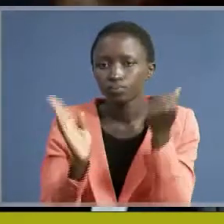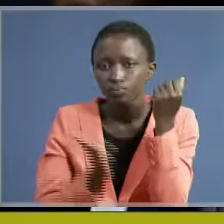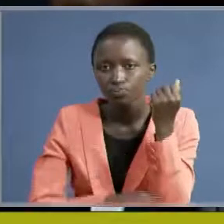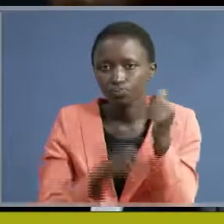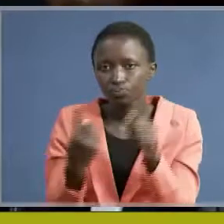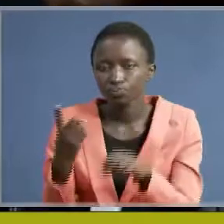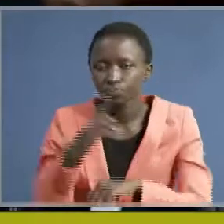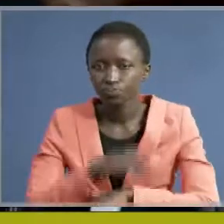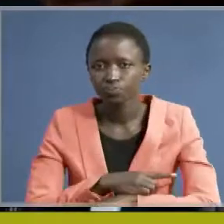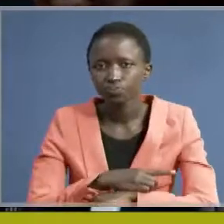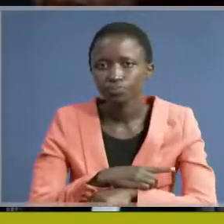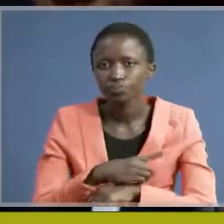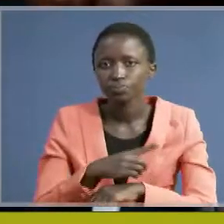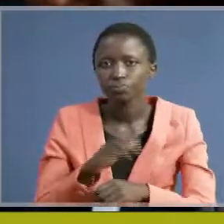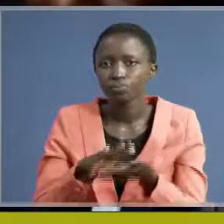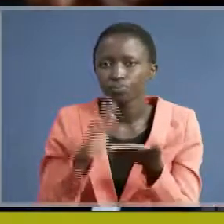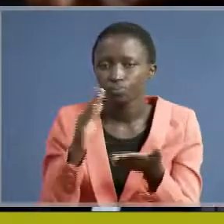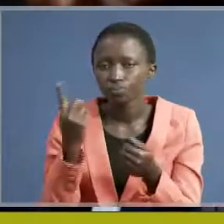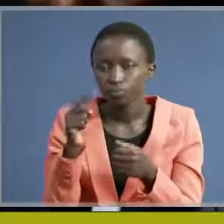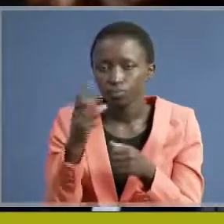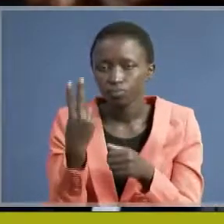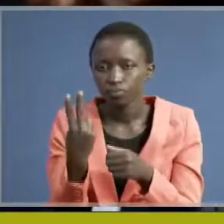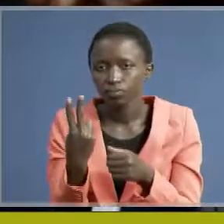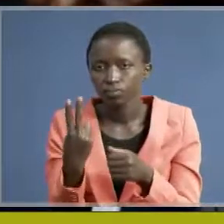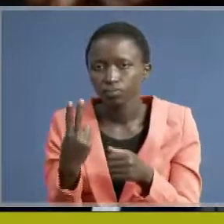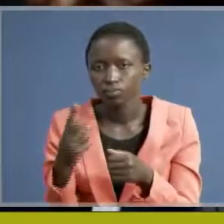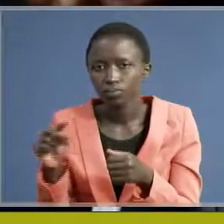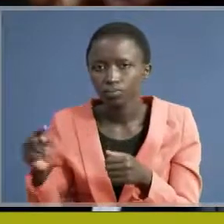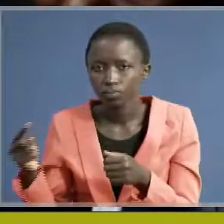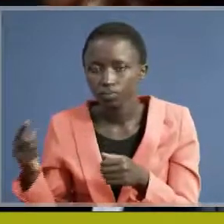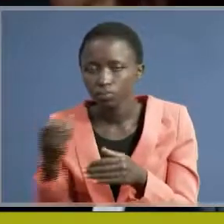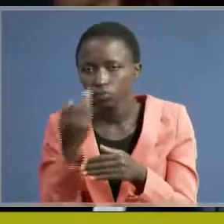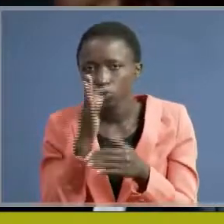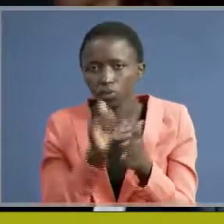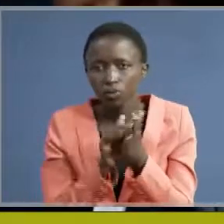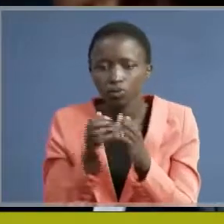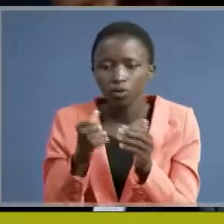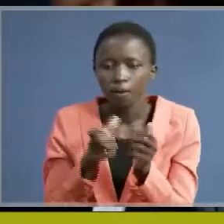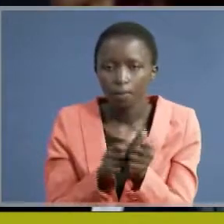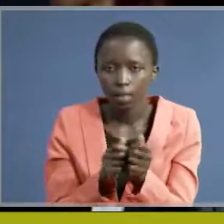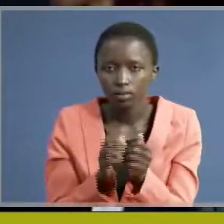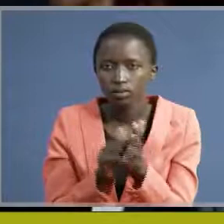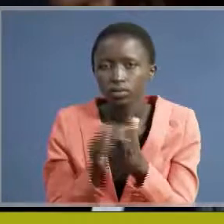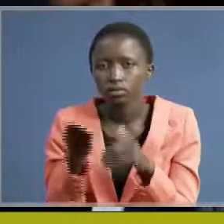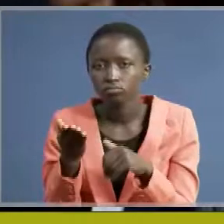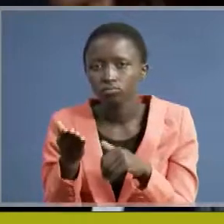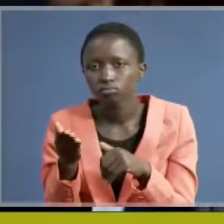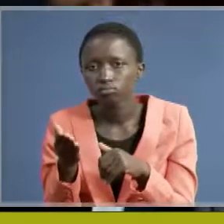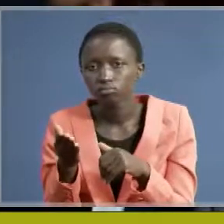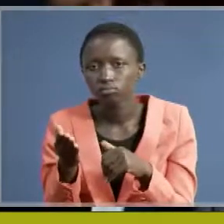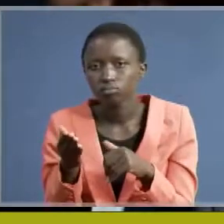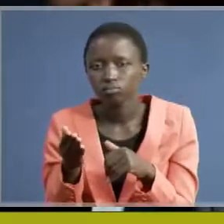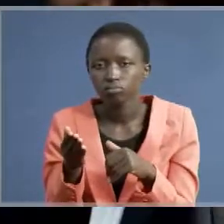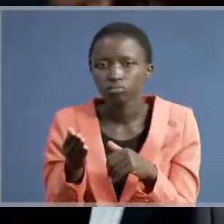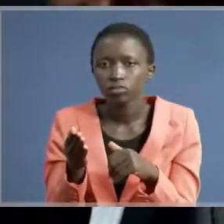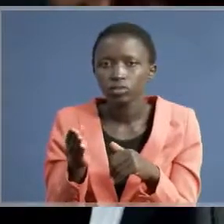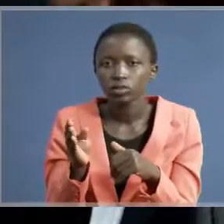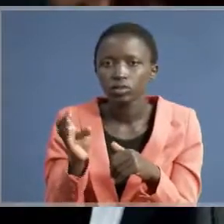For example, the more than 1.2 million bags of maize that are still in silos